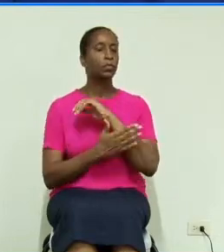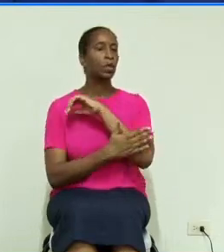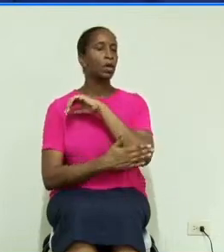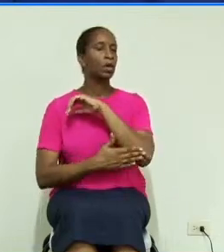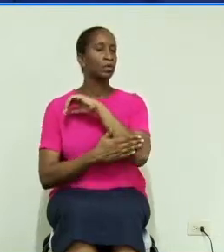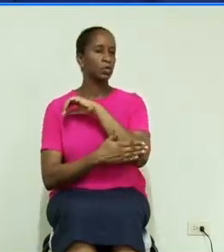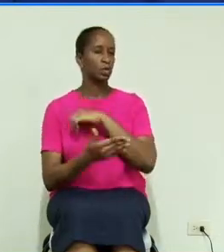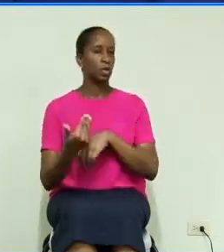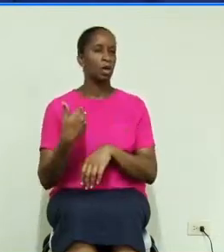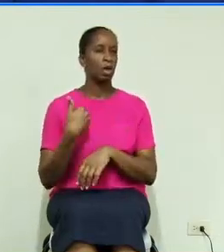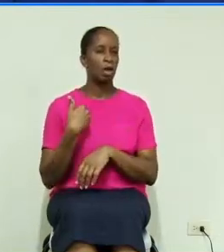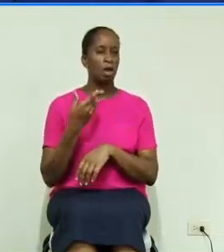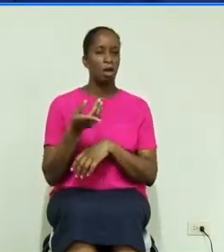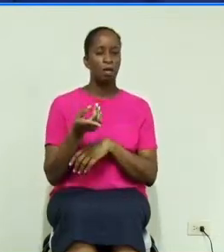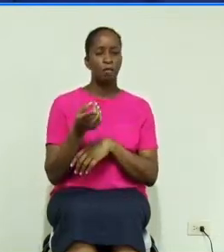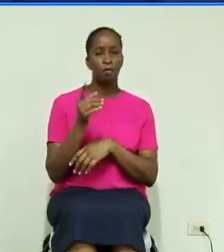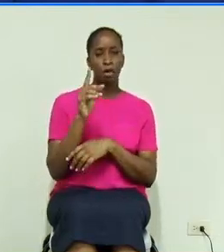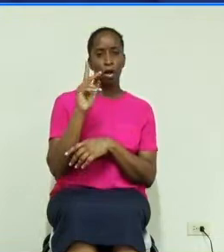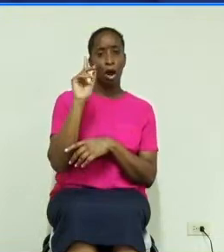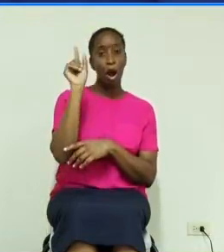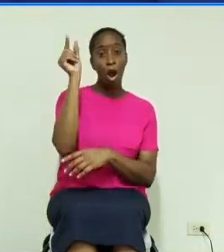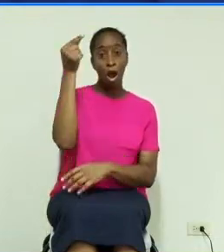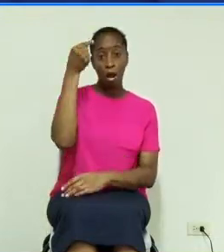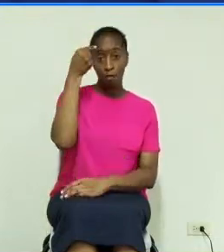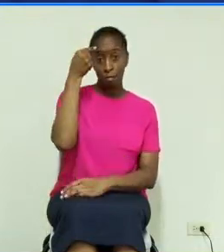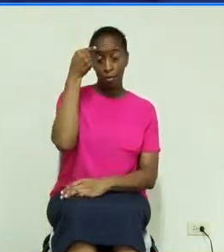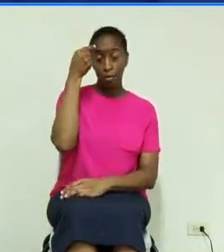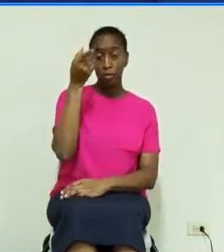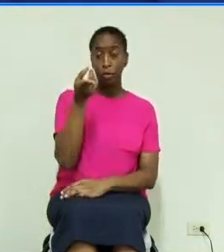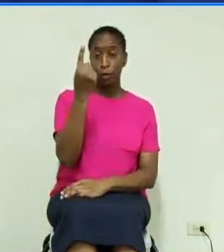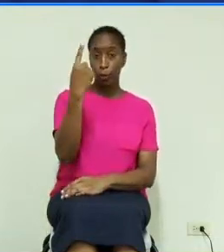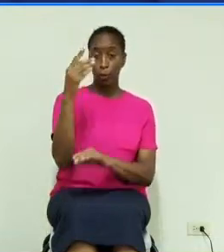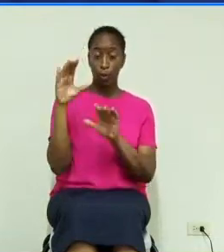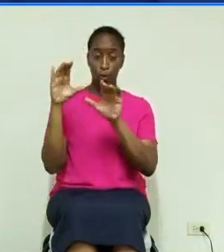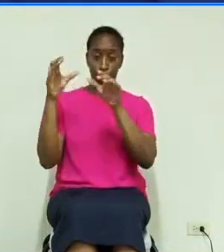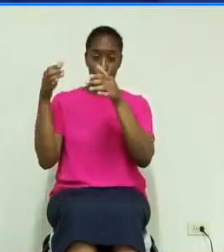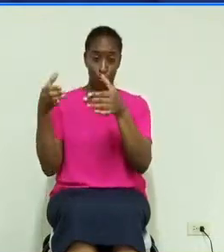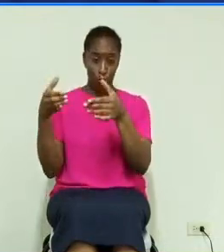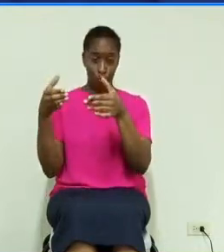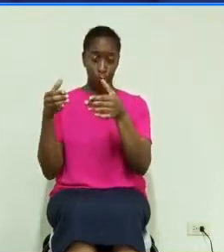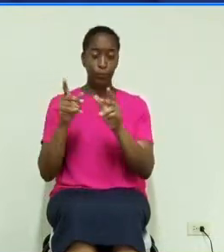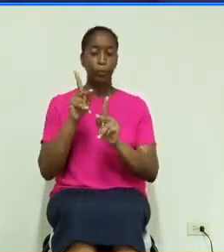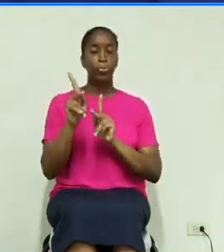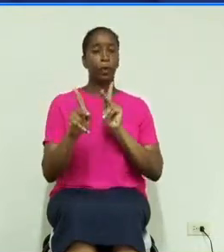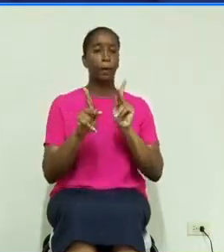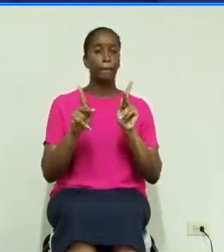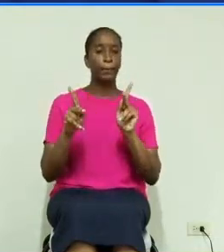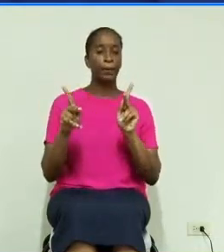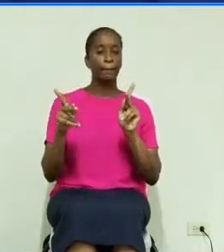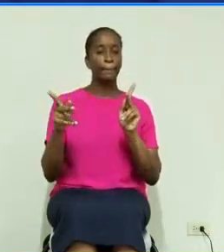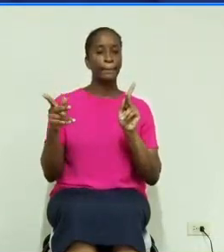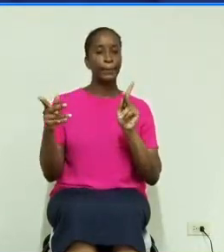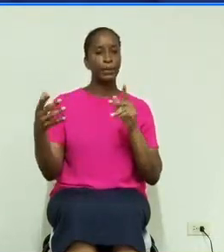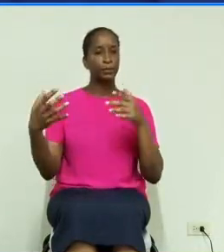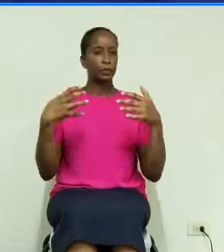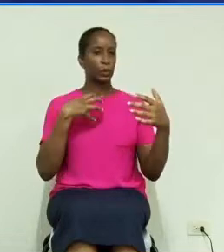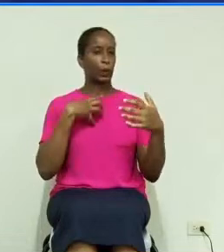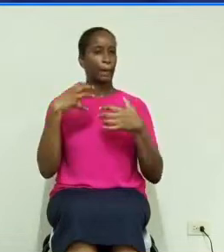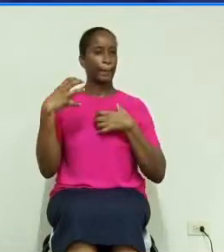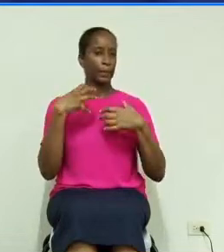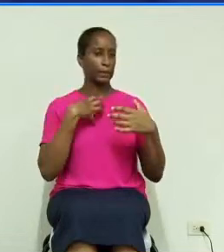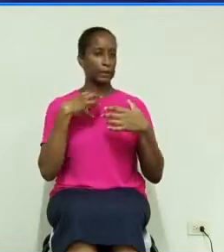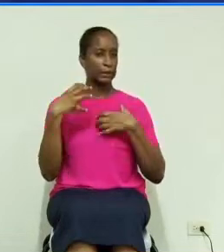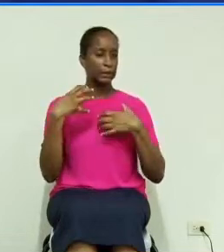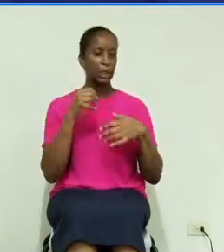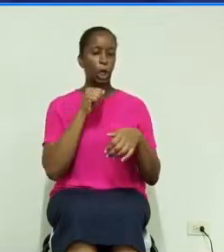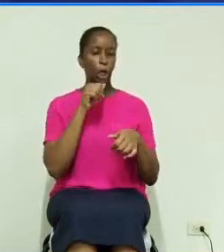is that there are concerns in relation to inadequate representation of diverse interests within society.